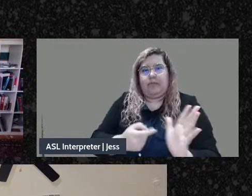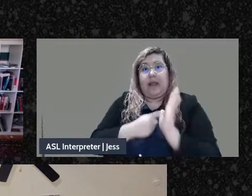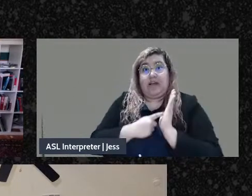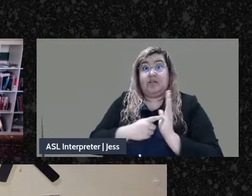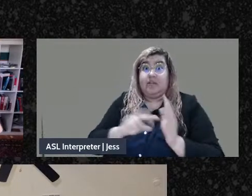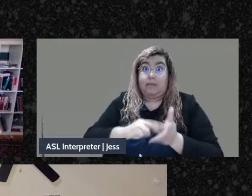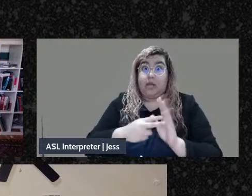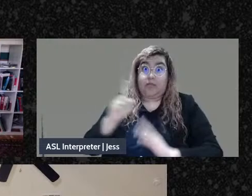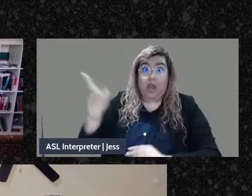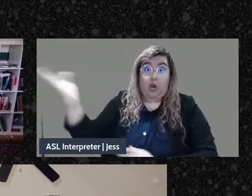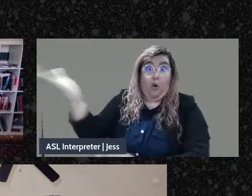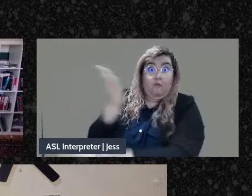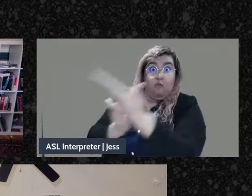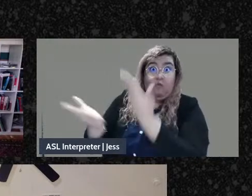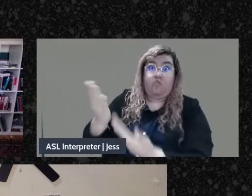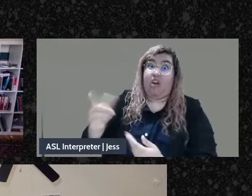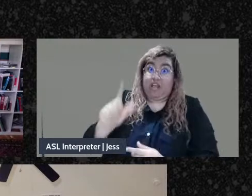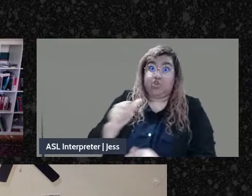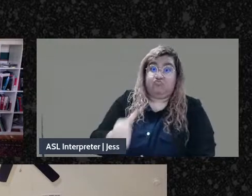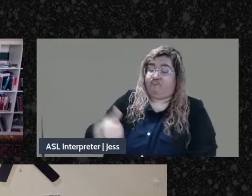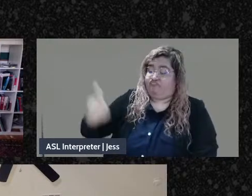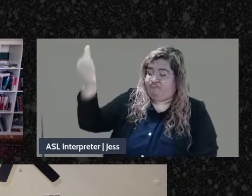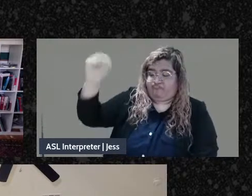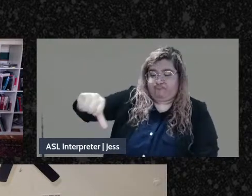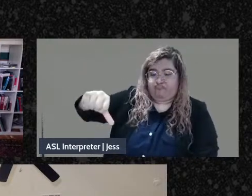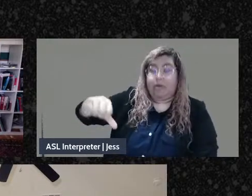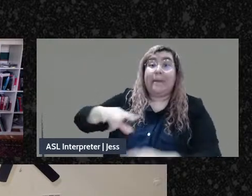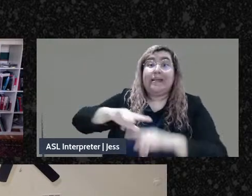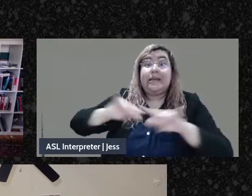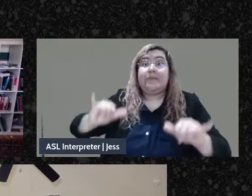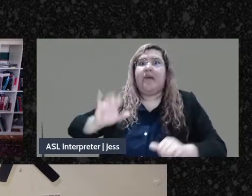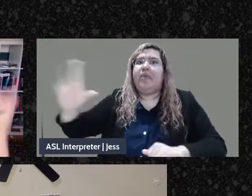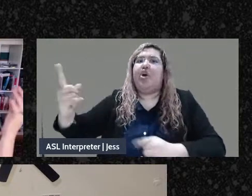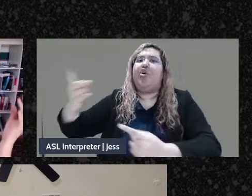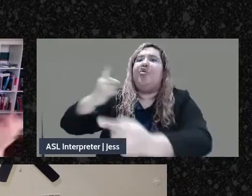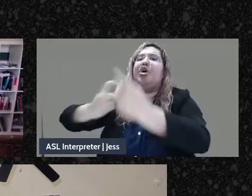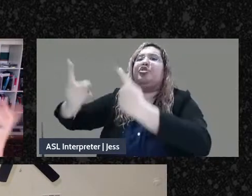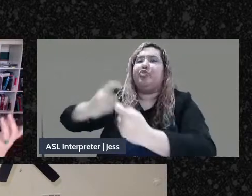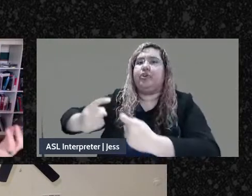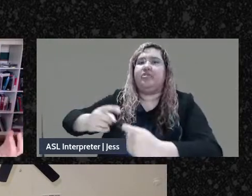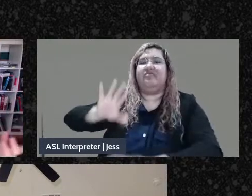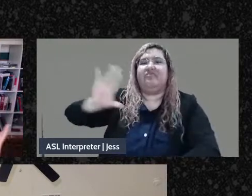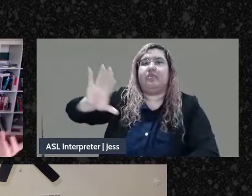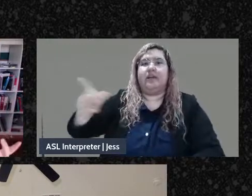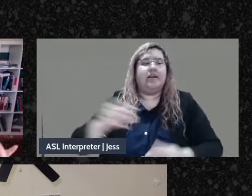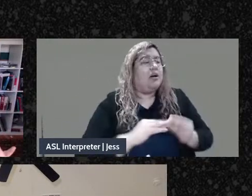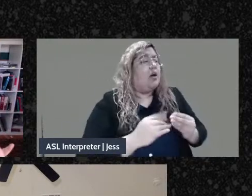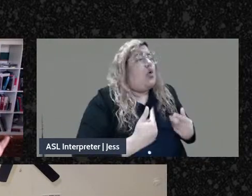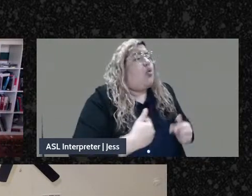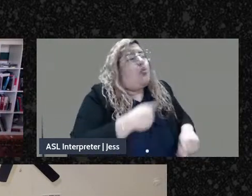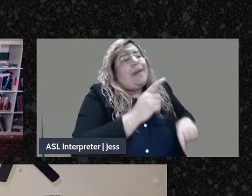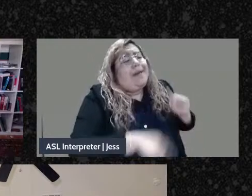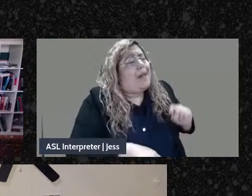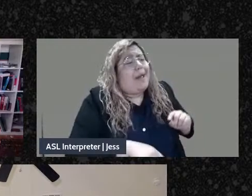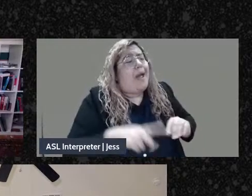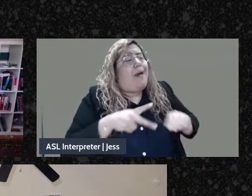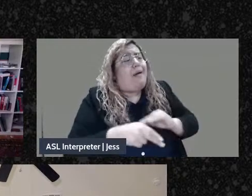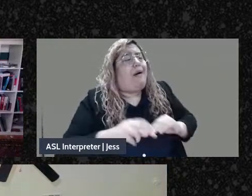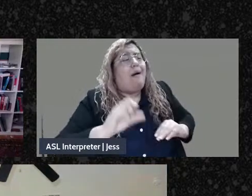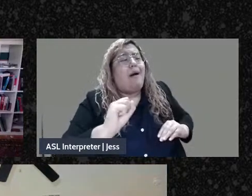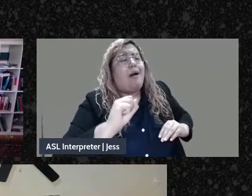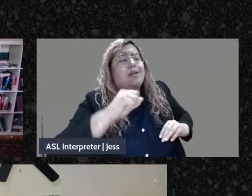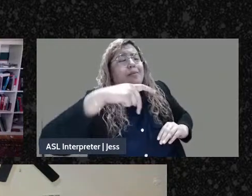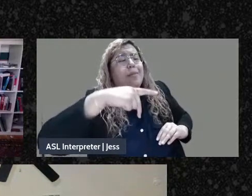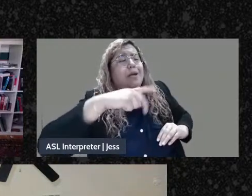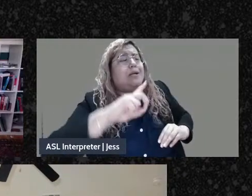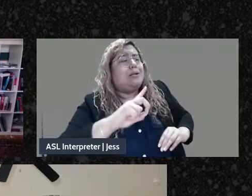refusing the very like premise of like their questions, right? So like they would say things like, we can't cut SPD positions until